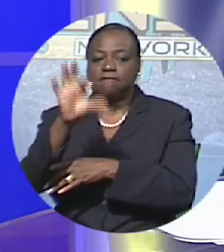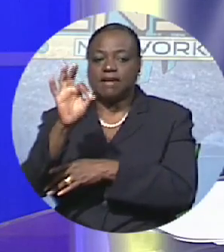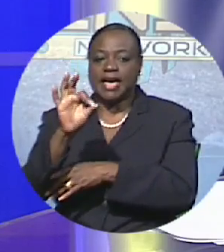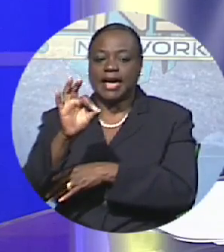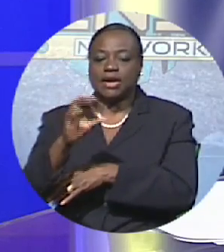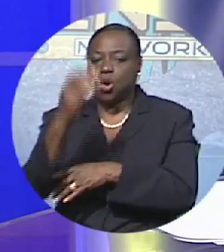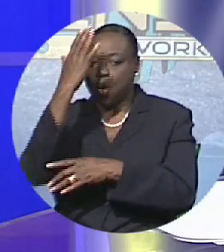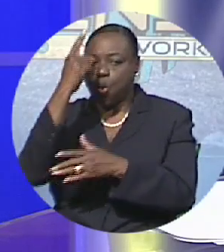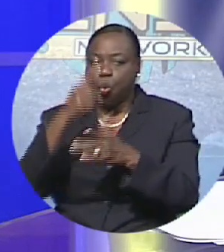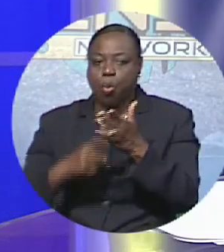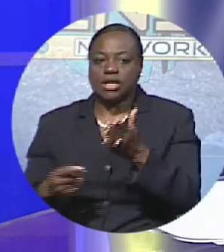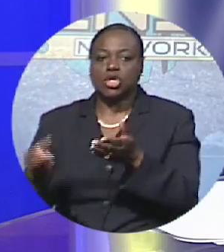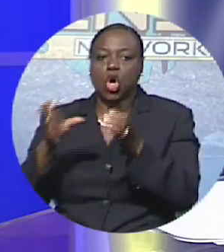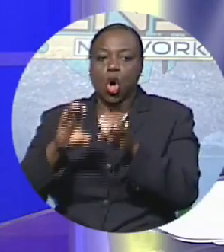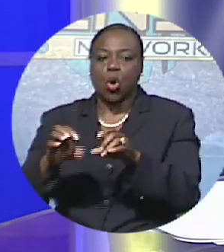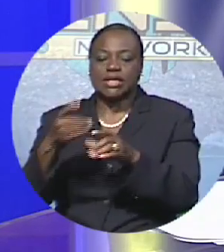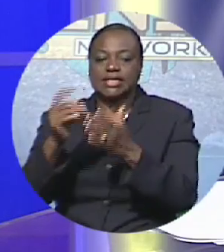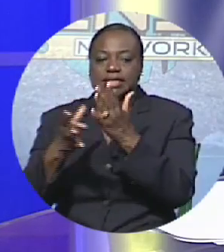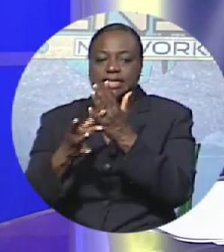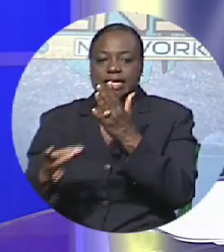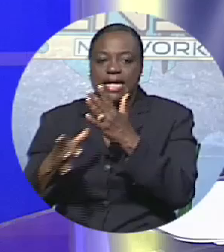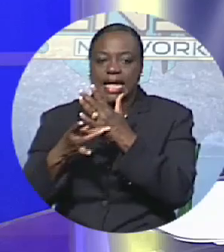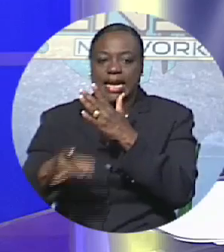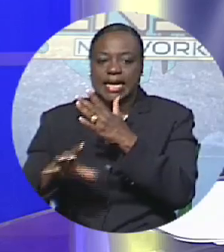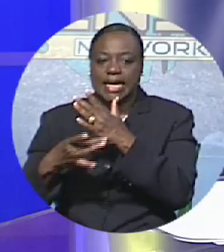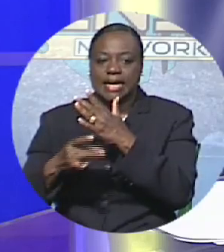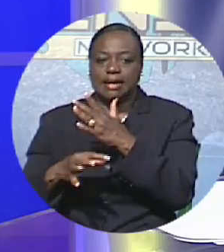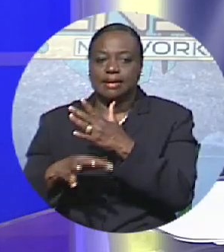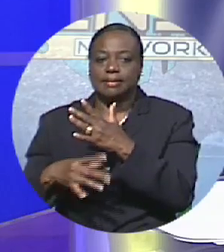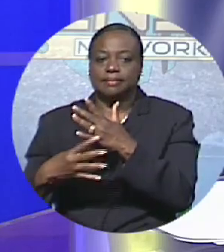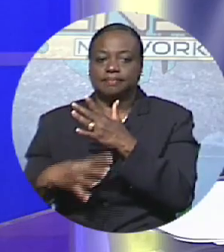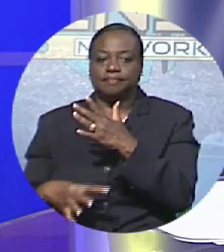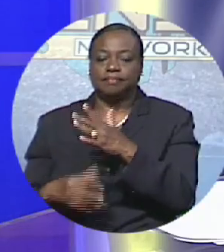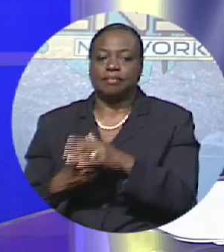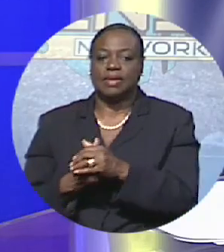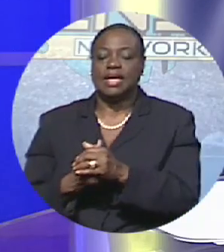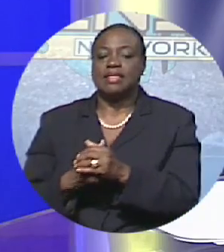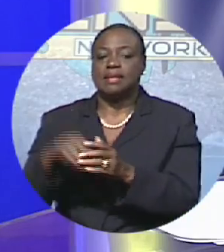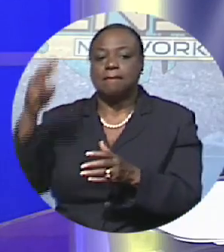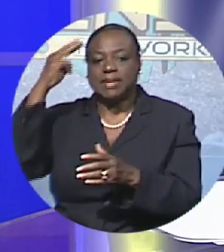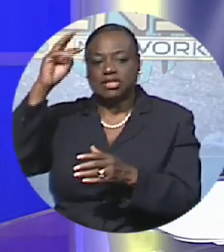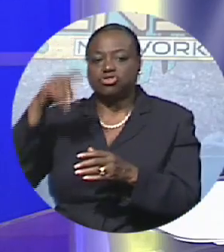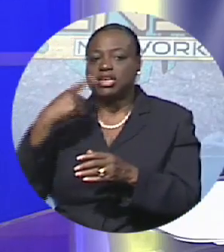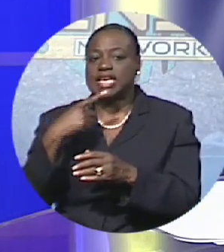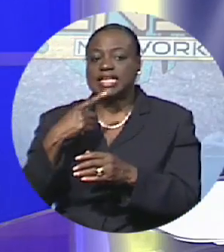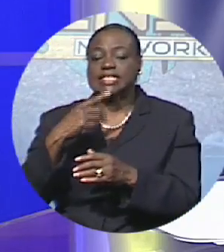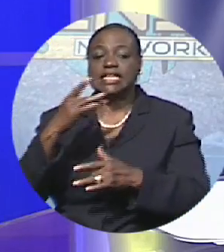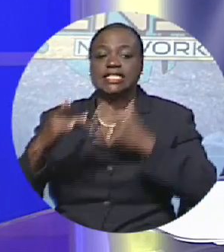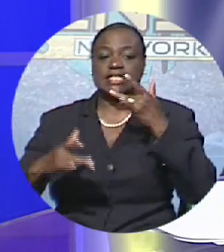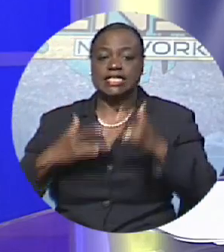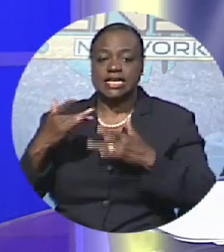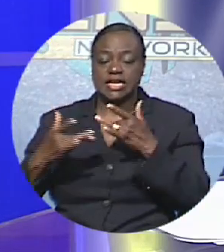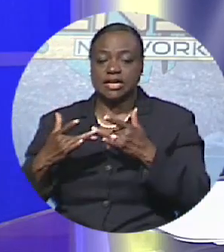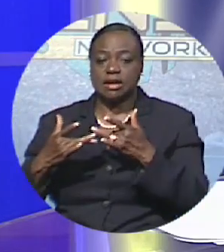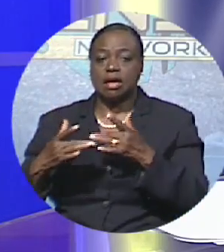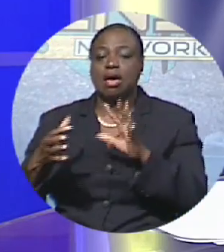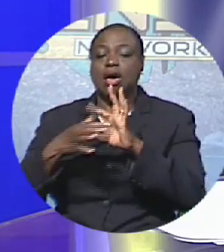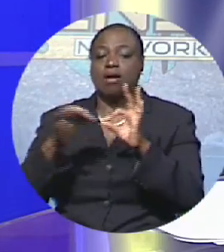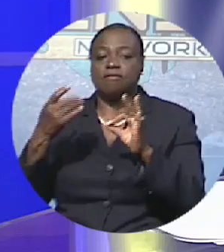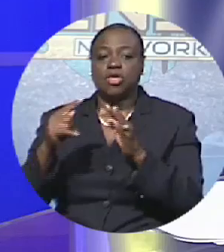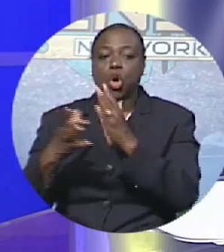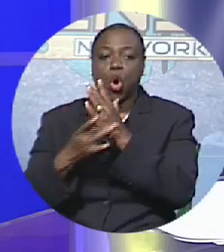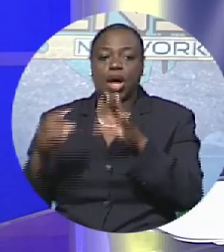this appears to be an incident involving a small amount of oil, the ministry is very concerned about the occurrence of yet another emission of oil in